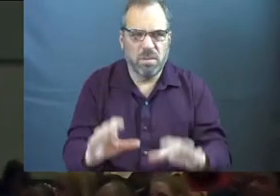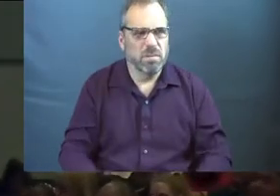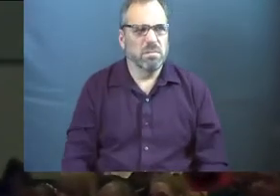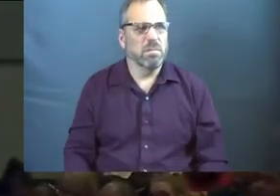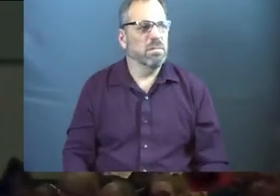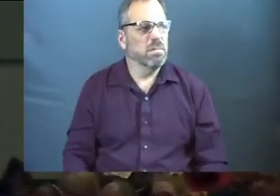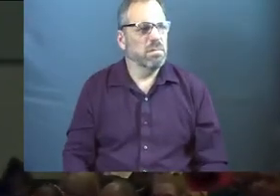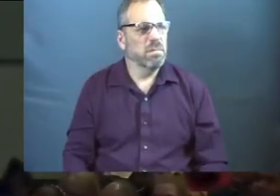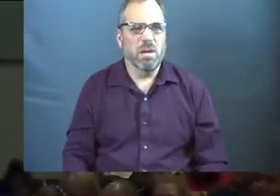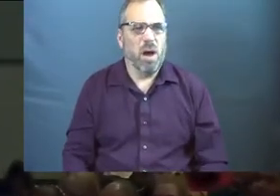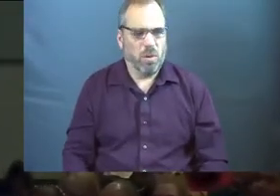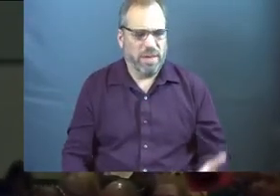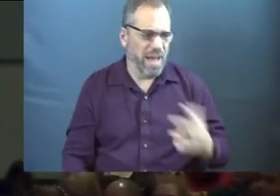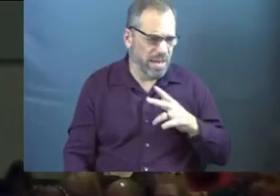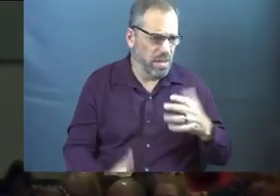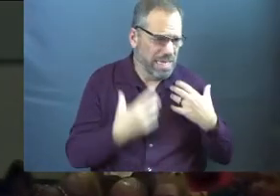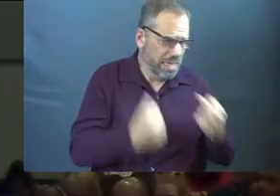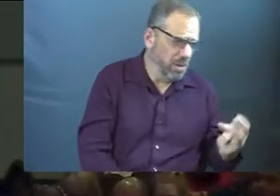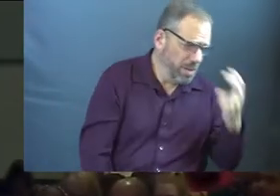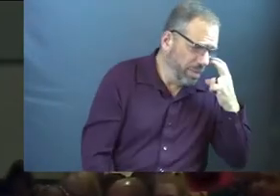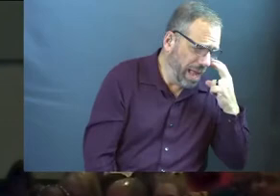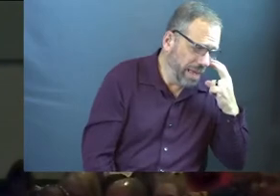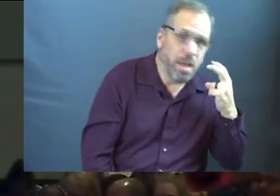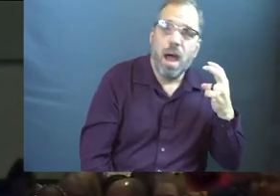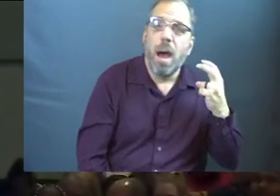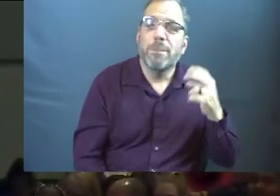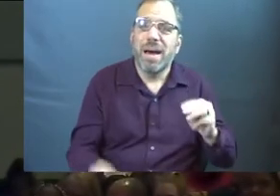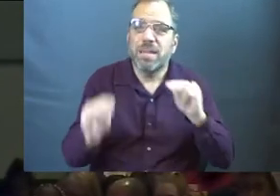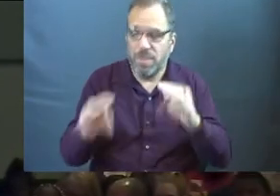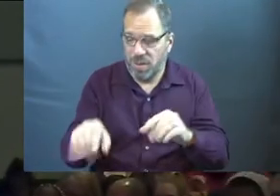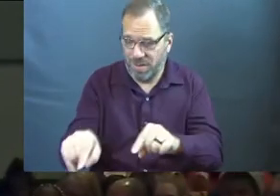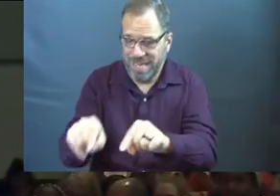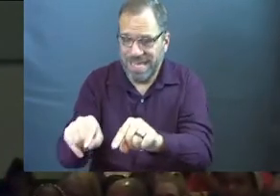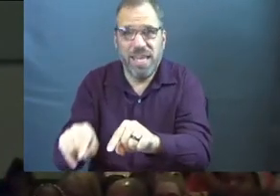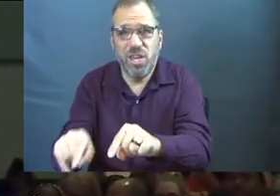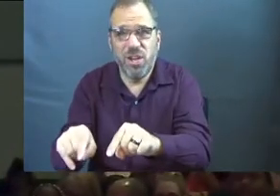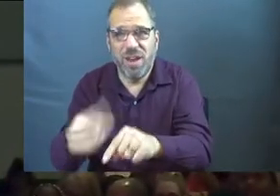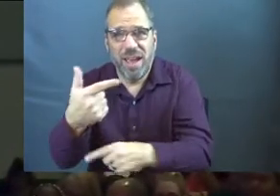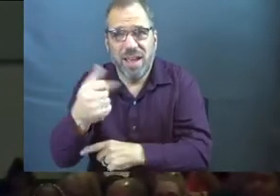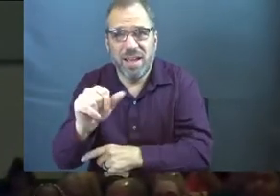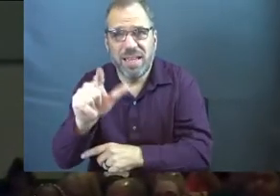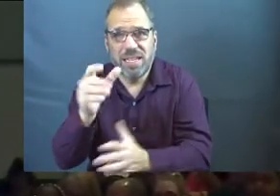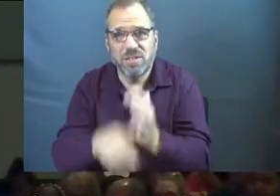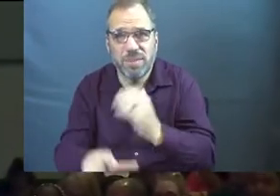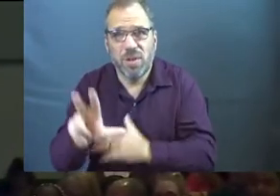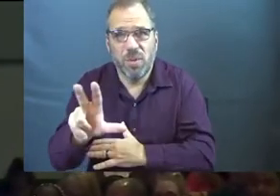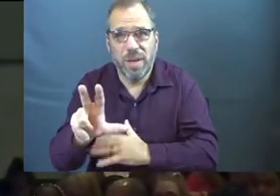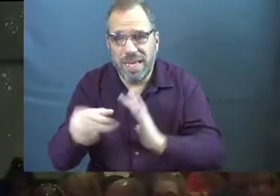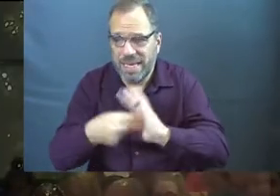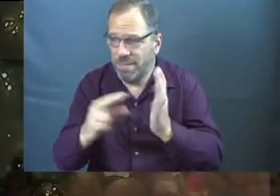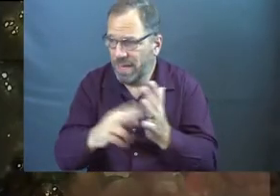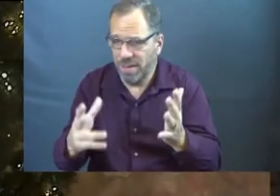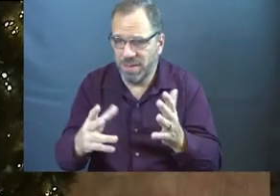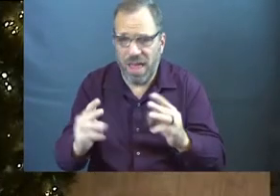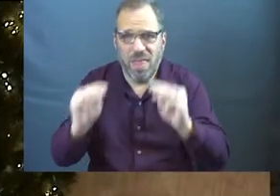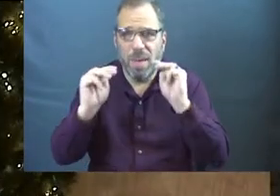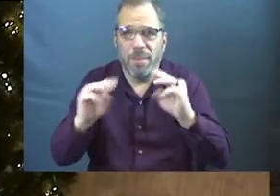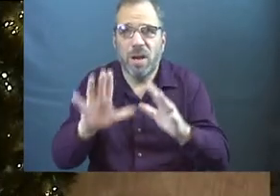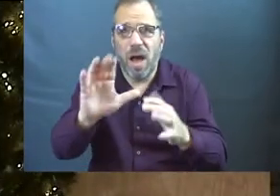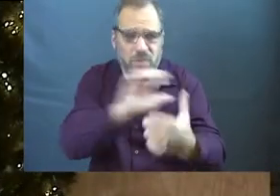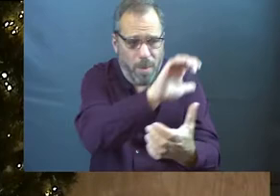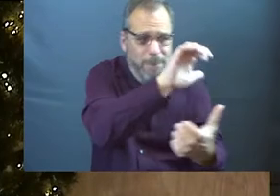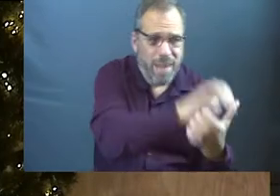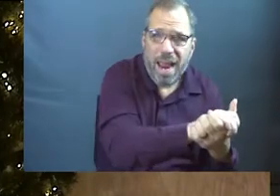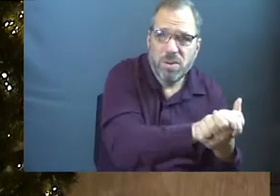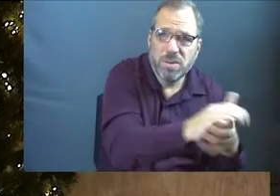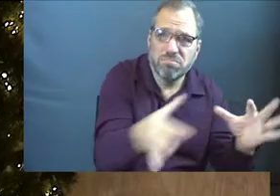well, okay, he gave sight to the blind. Yes, but the miracles Paul's talking about aren't just those kinds of miracles. He's talking about the miracle of your